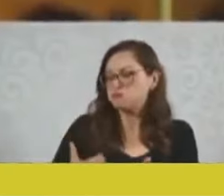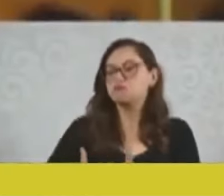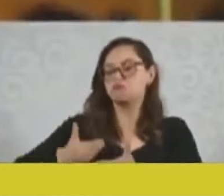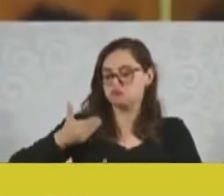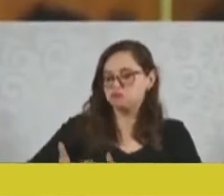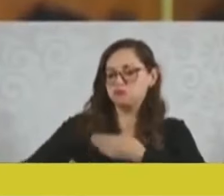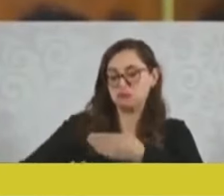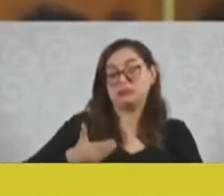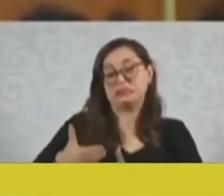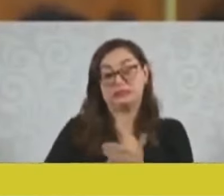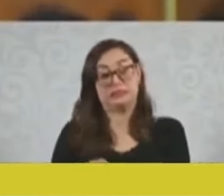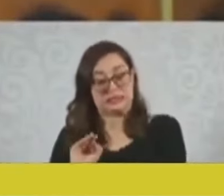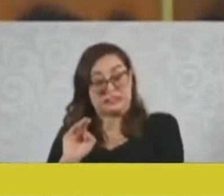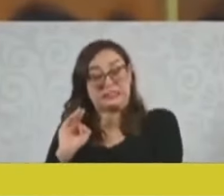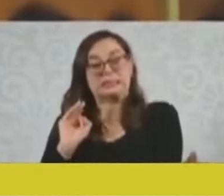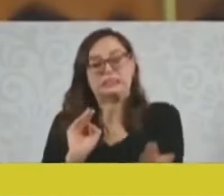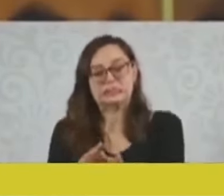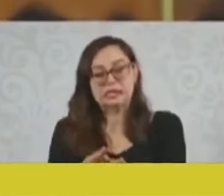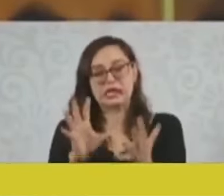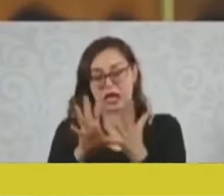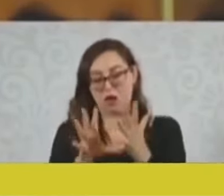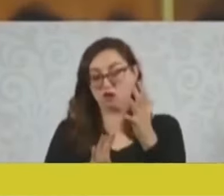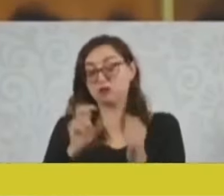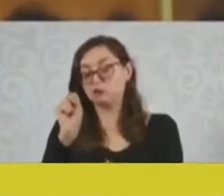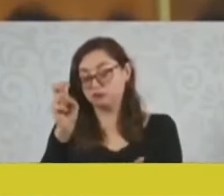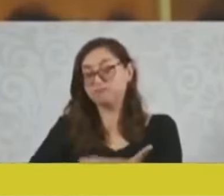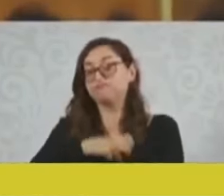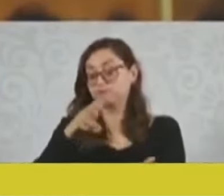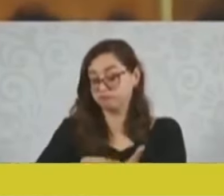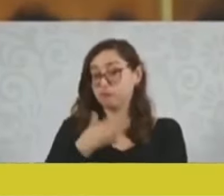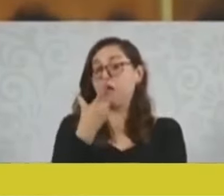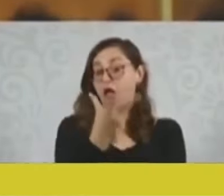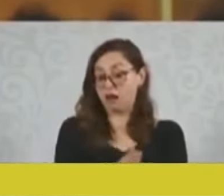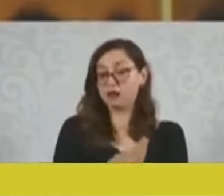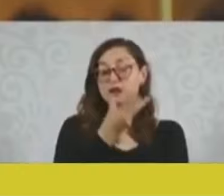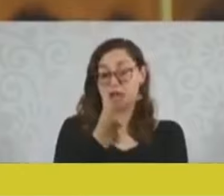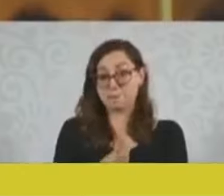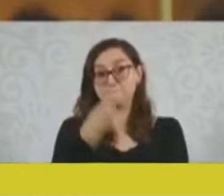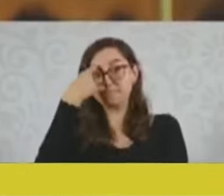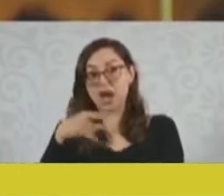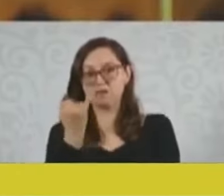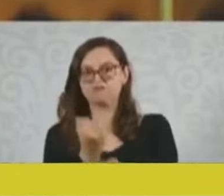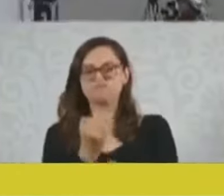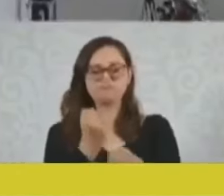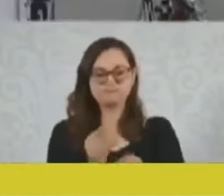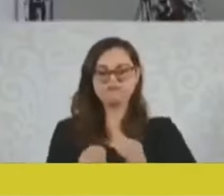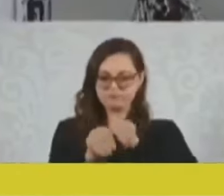López Obrador. The constitutional reform is on its way in this matter, and we will